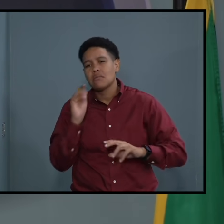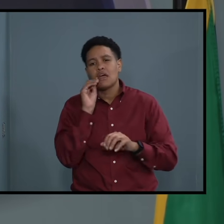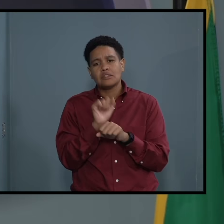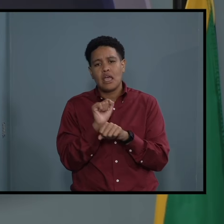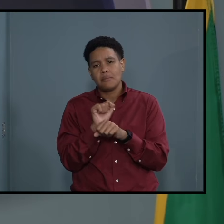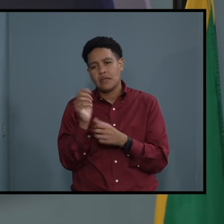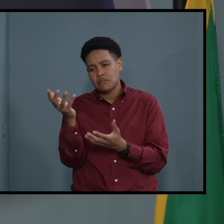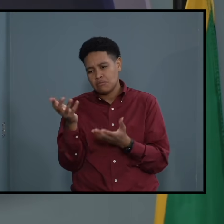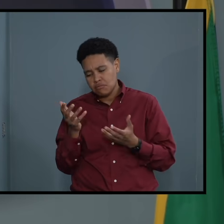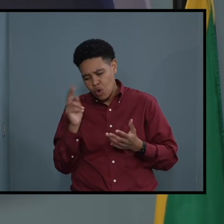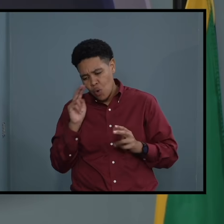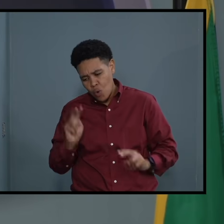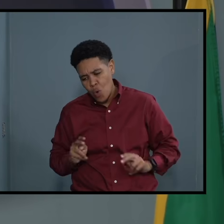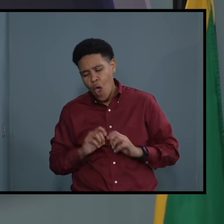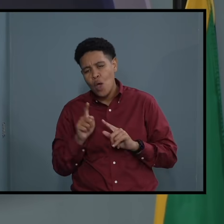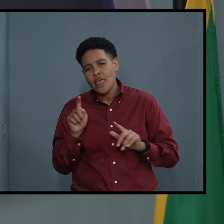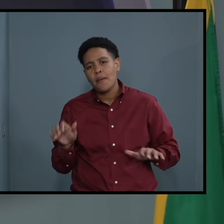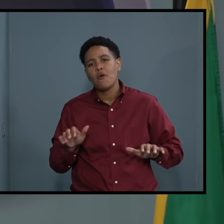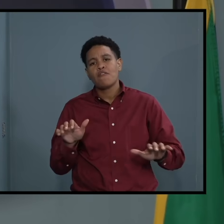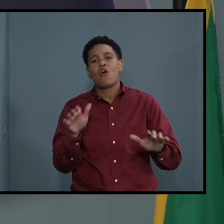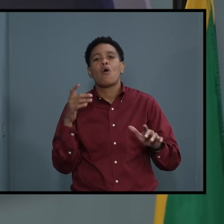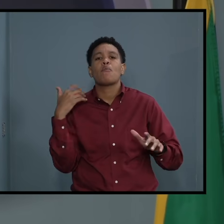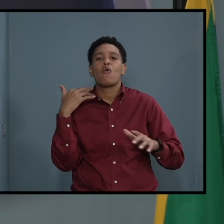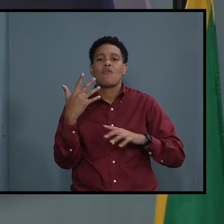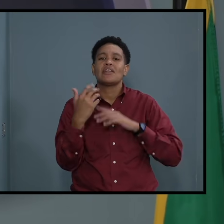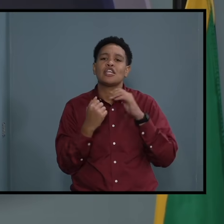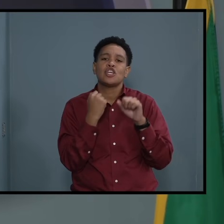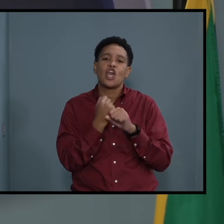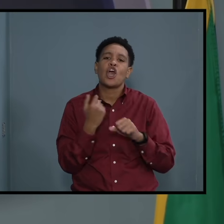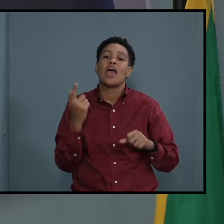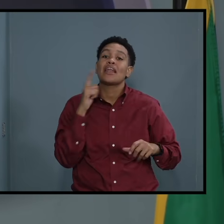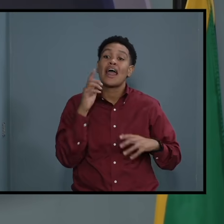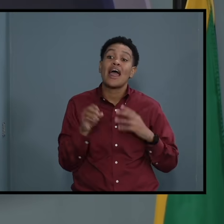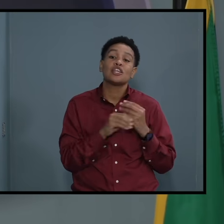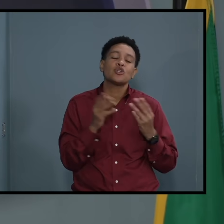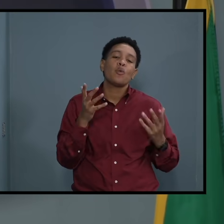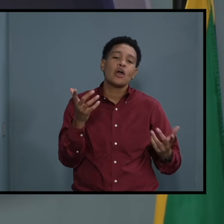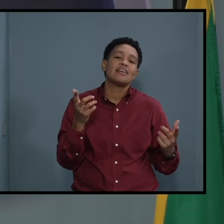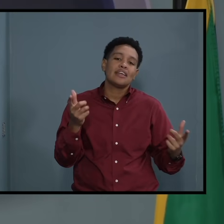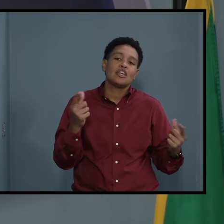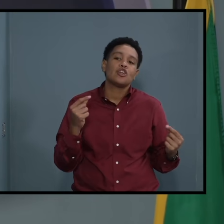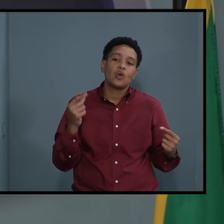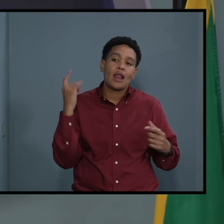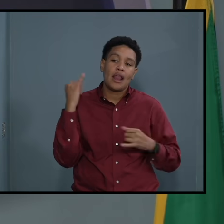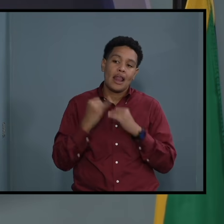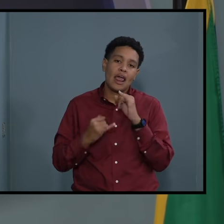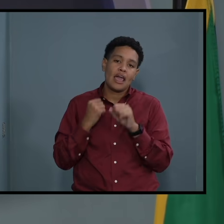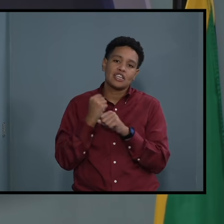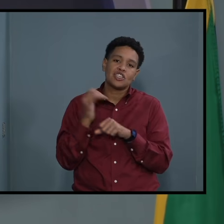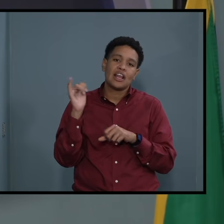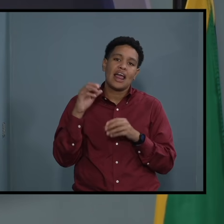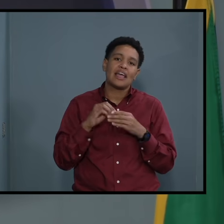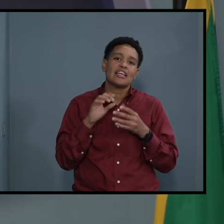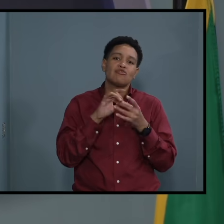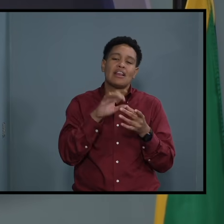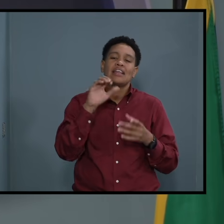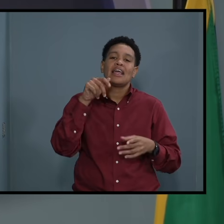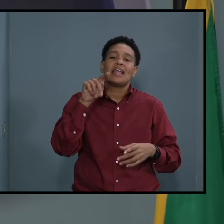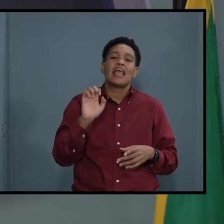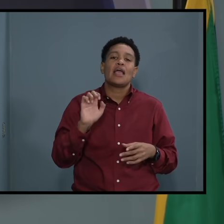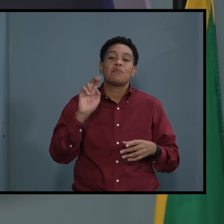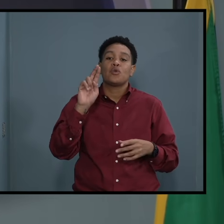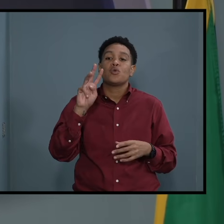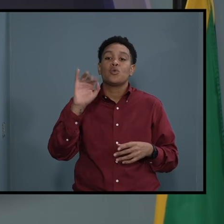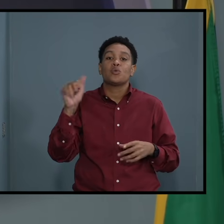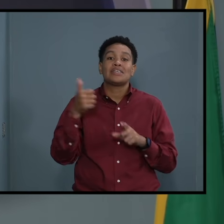assignments that they have been given and how they have performed over the year, and then also what they did last year, like in the case of CAPE. University of the